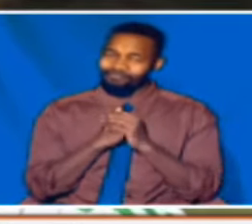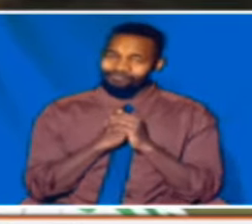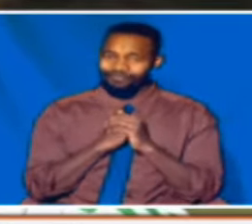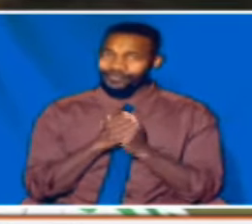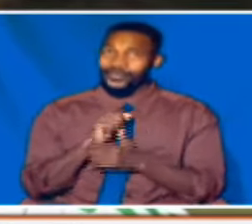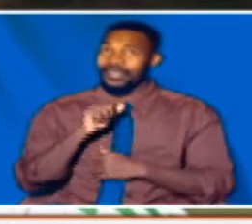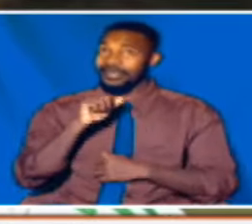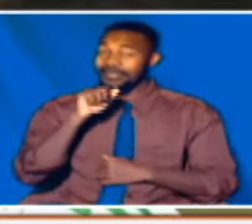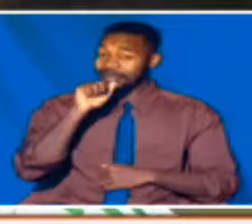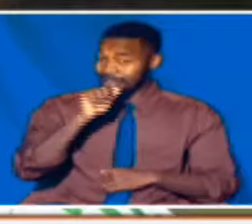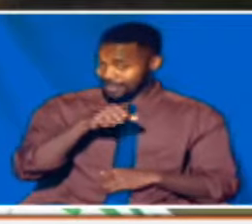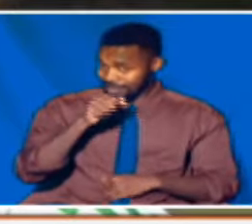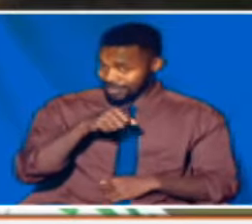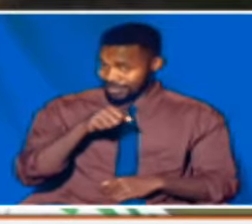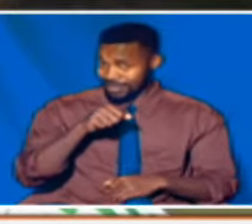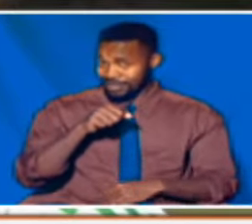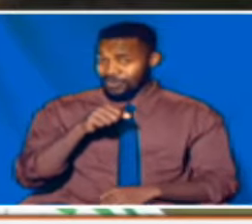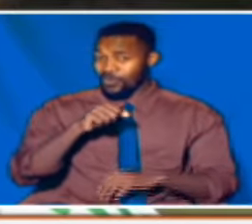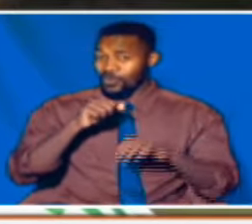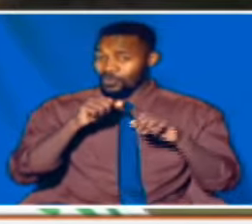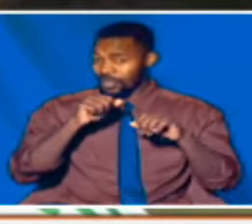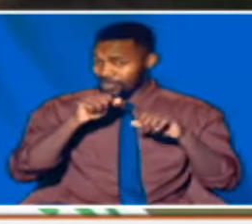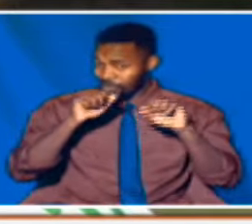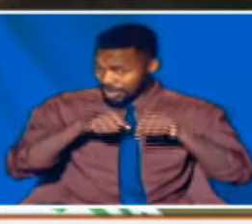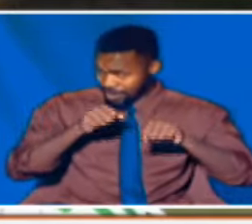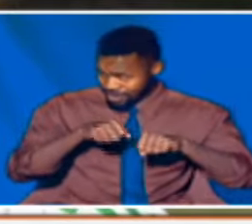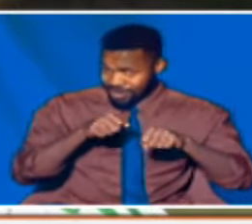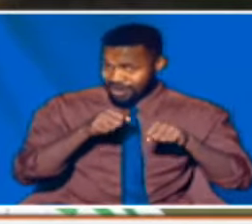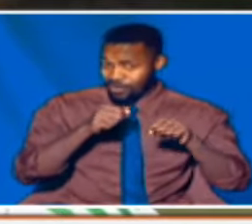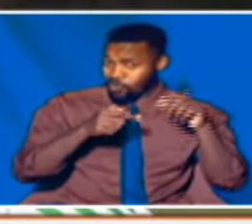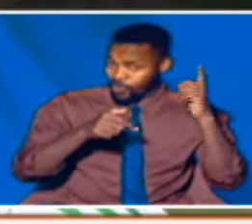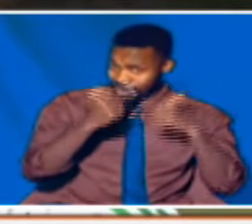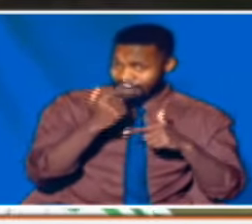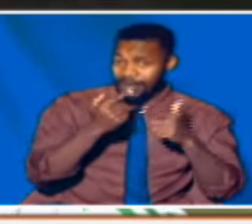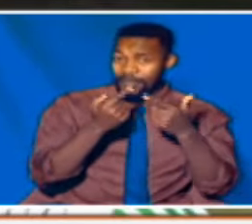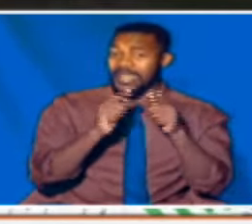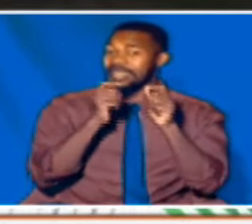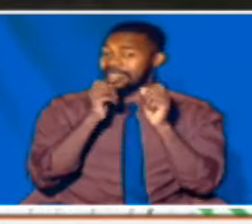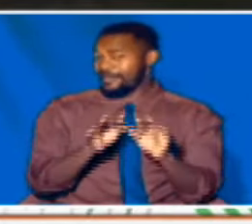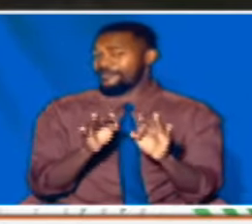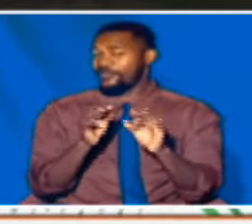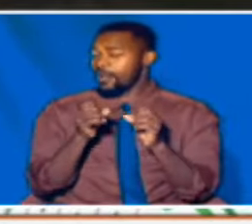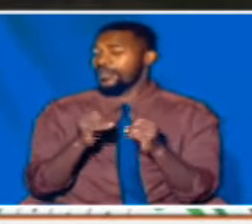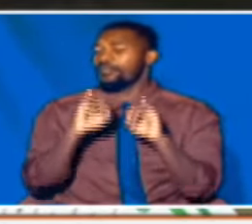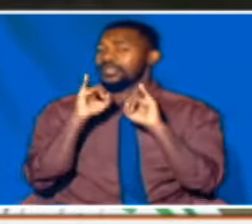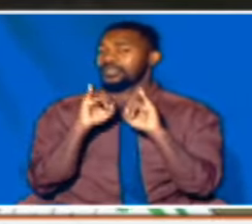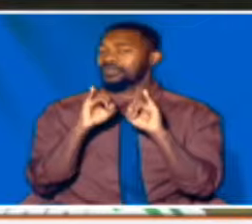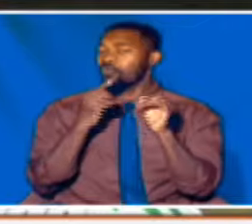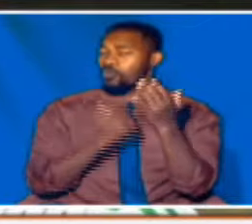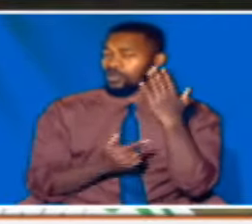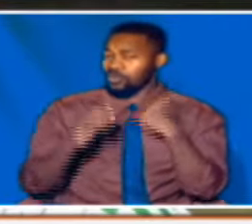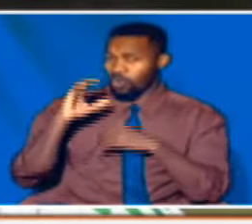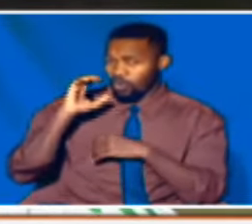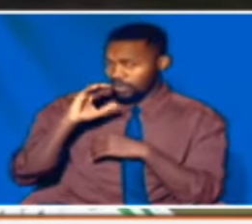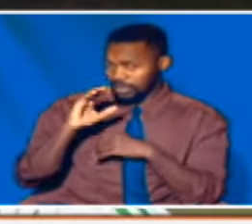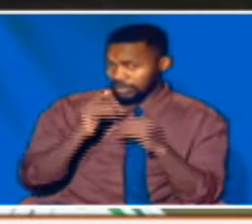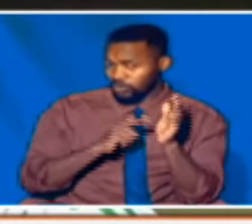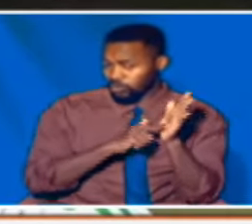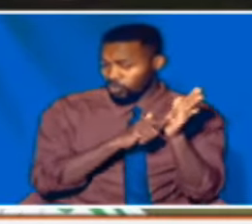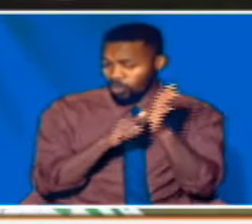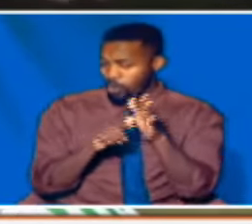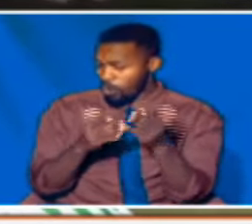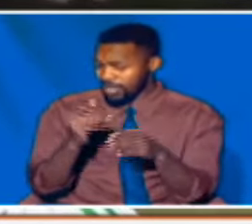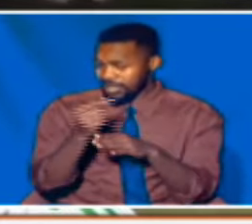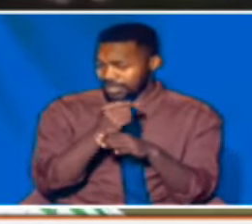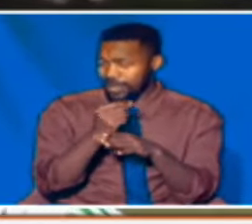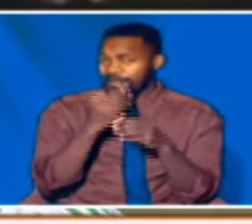yes, we can defeat them when we implement whatever the coaches are telling us, since we